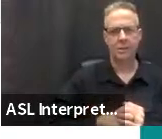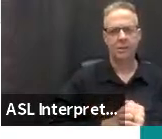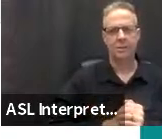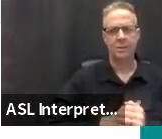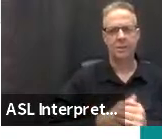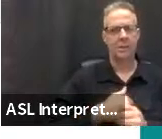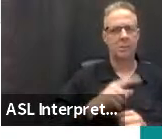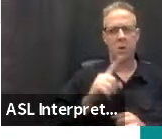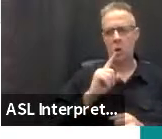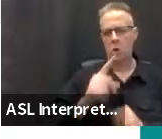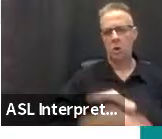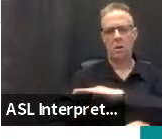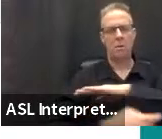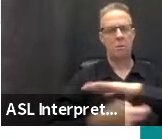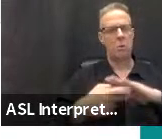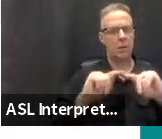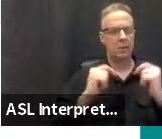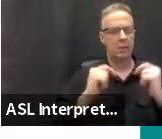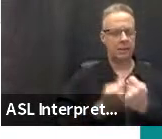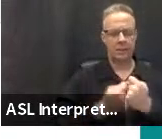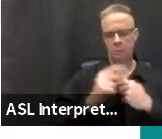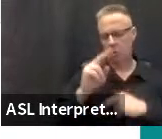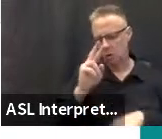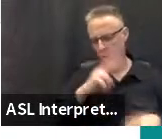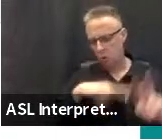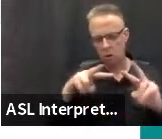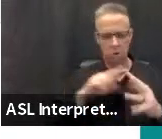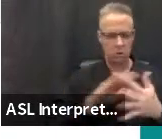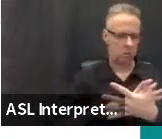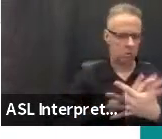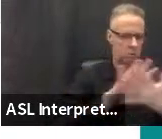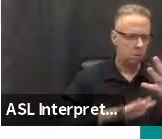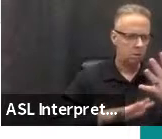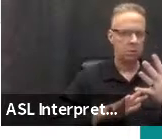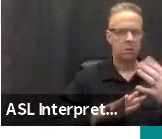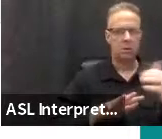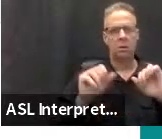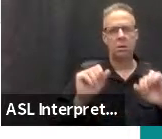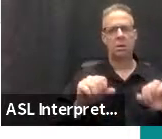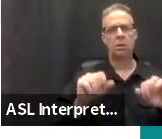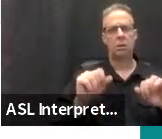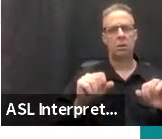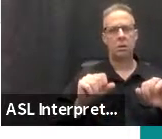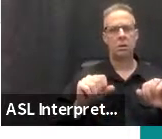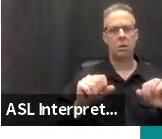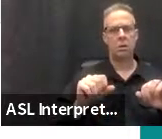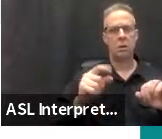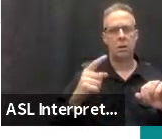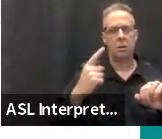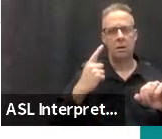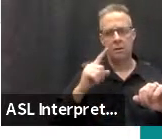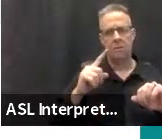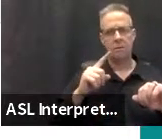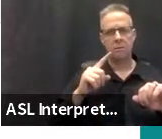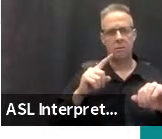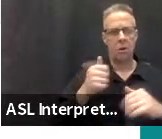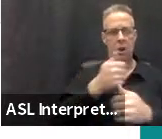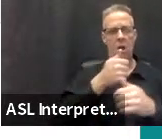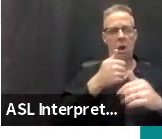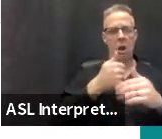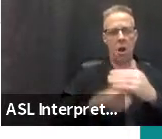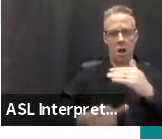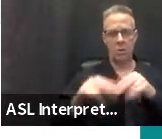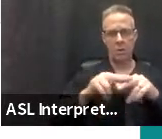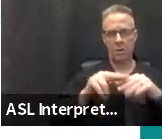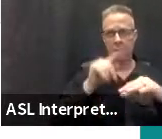the bridge team has looked at the possibility of it going under the railroad, but you know, these